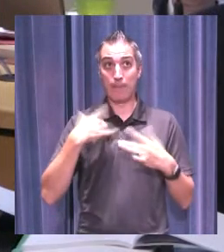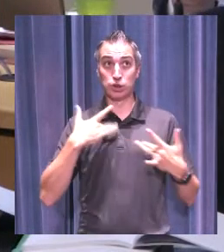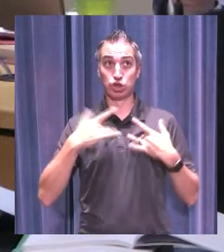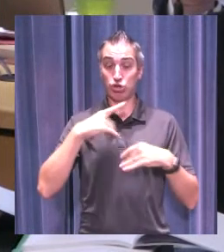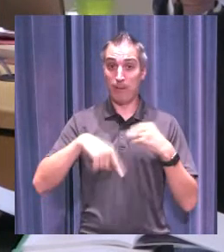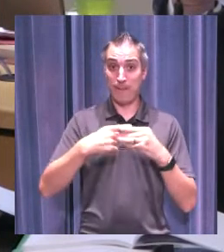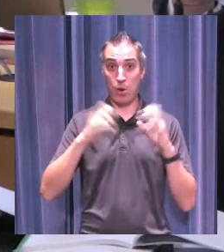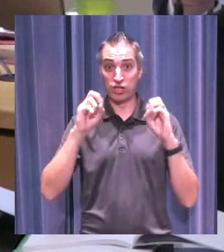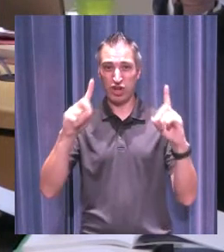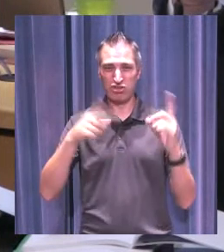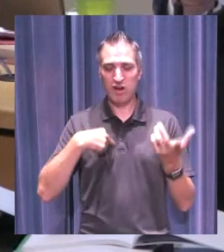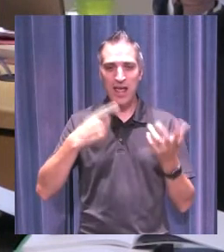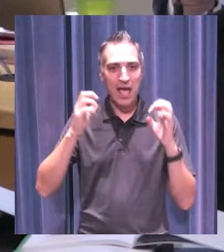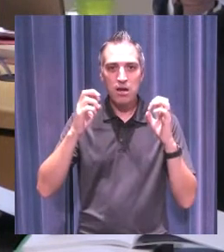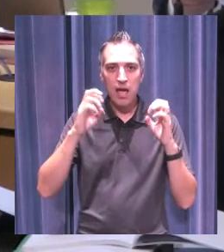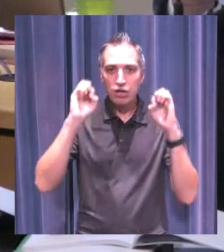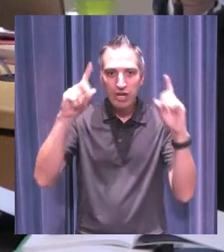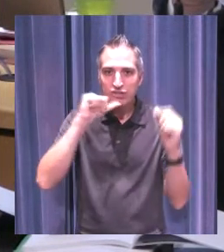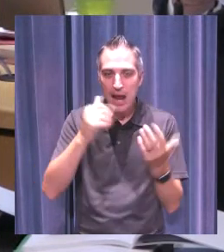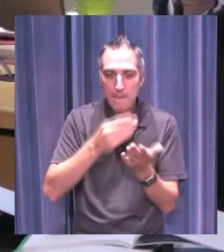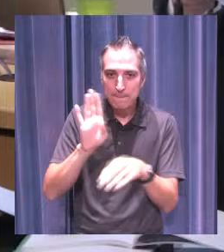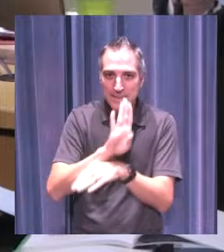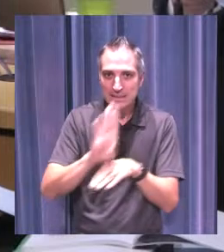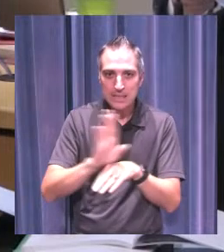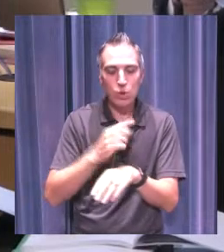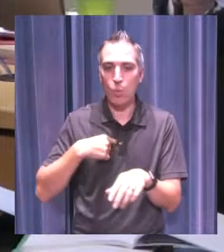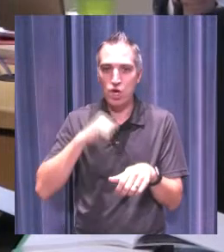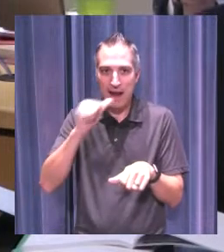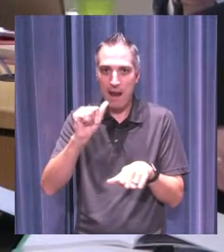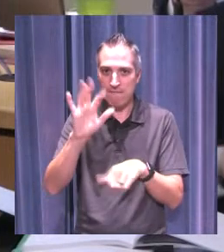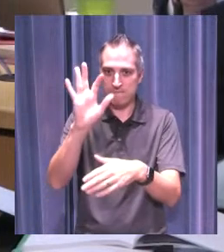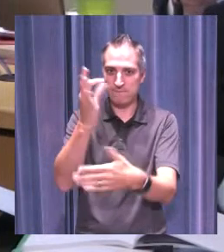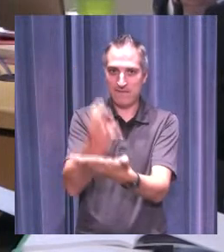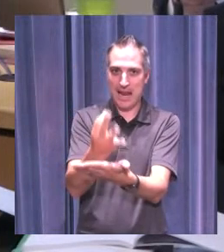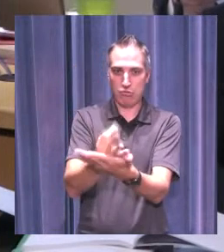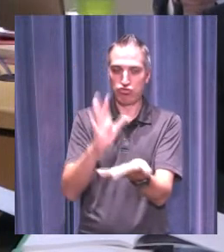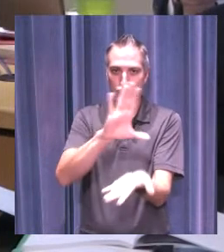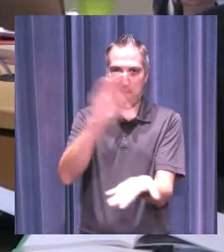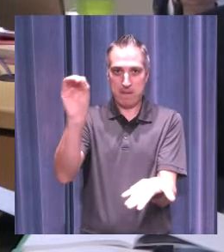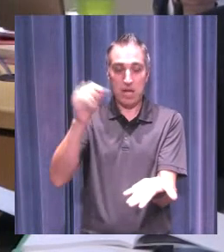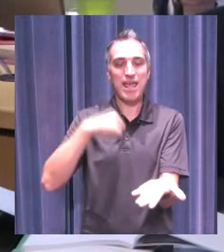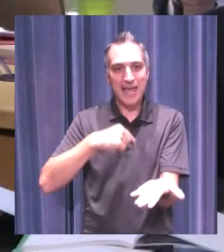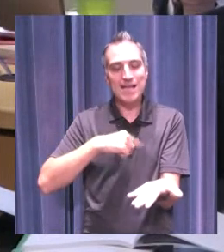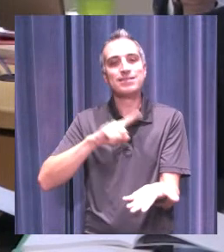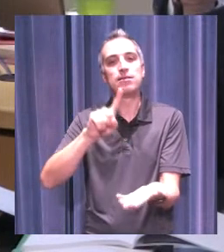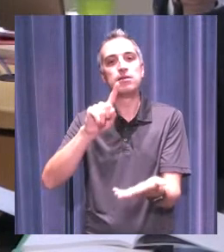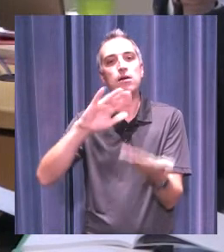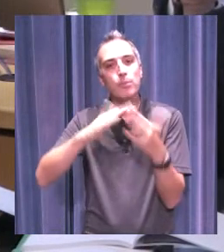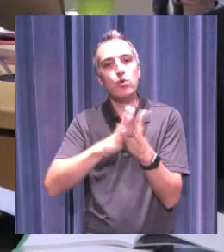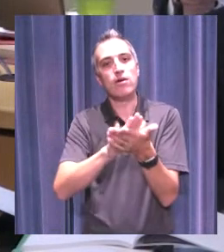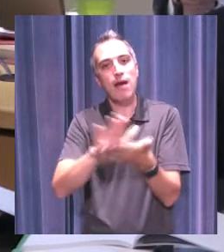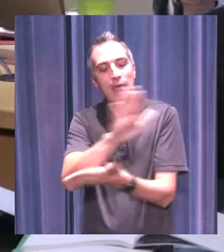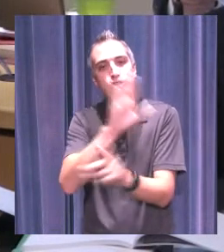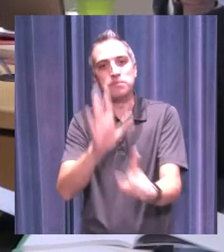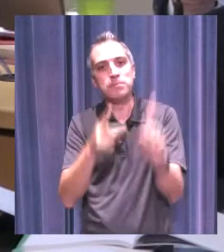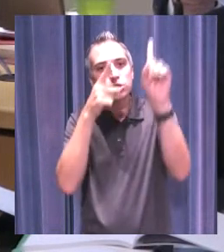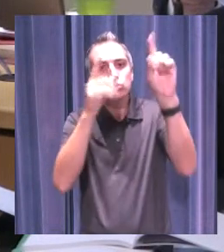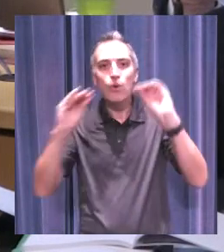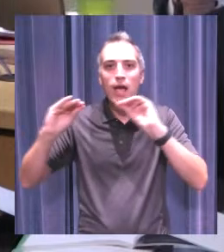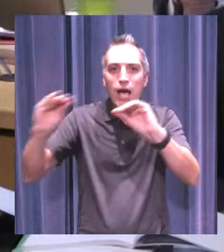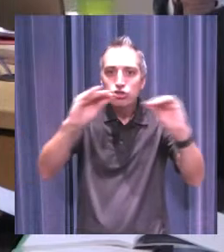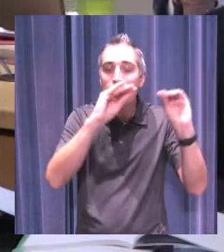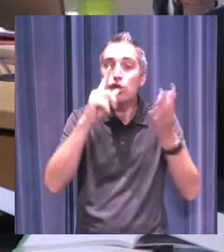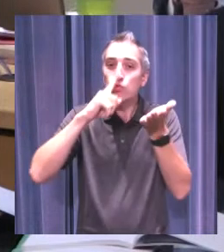business, profit is not the goal, Mott Community College is not a financial company. It is a comprehensive community college whose mission is to educate,